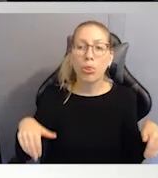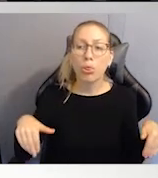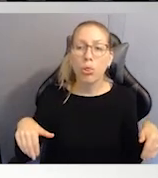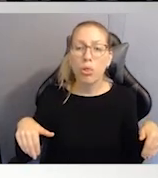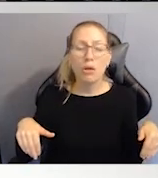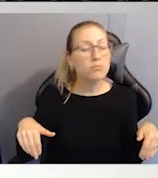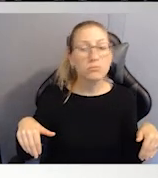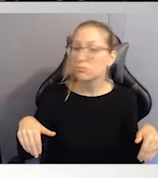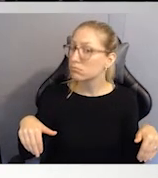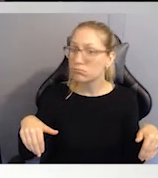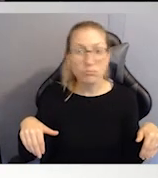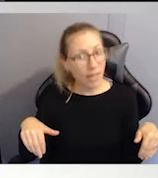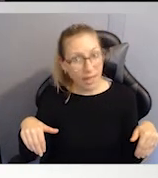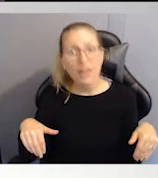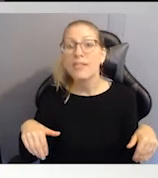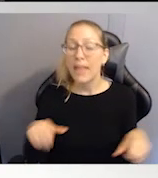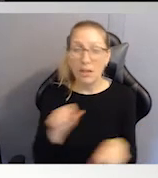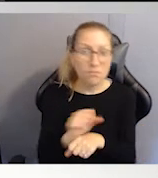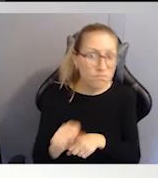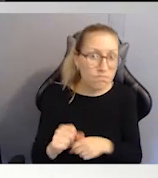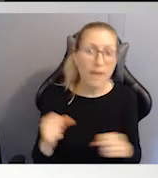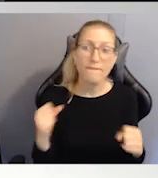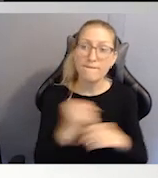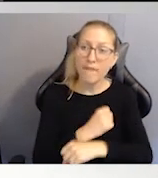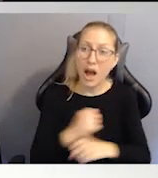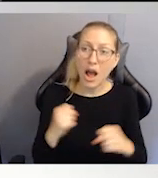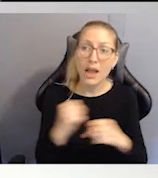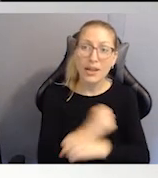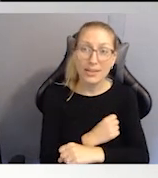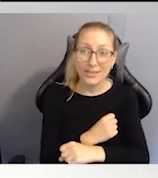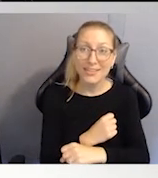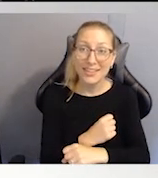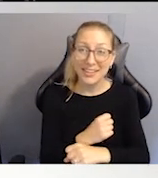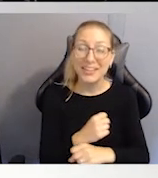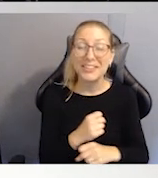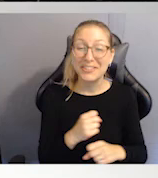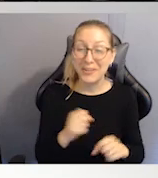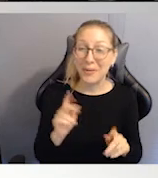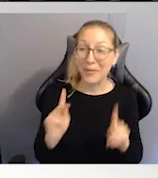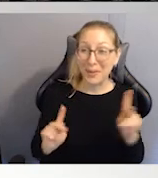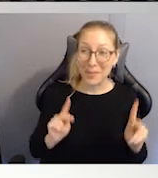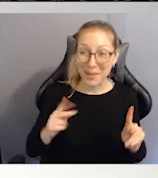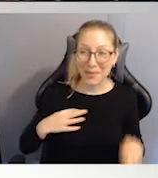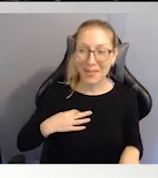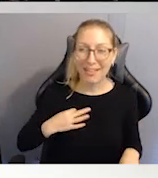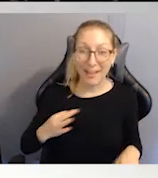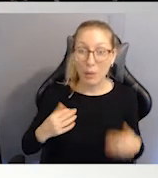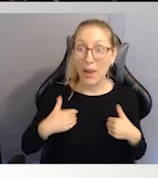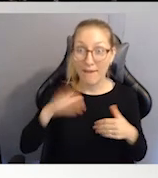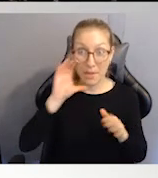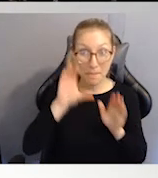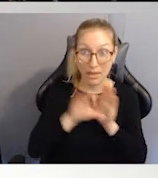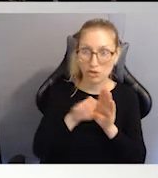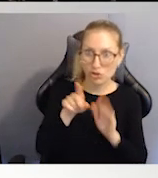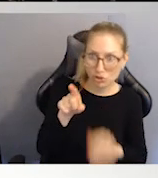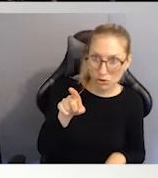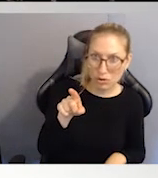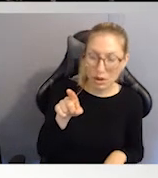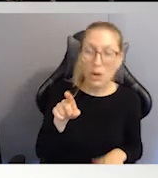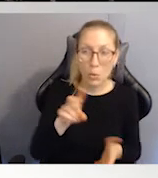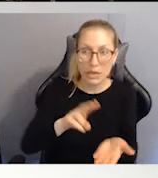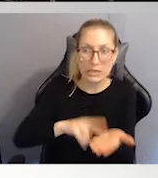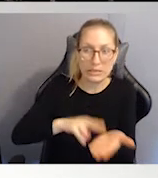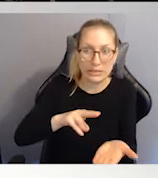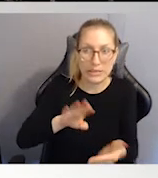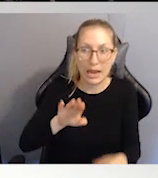I can't do this, I can't do that. They fight. These guys, actually, we have the picture of Joe Negron right there where he signed a bill